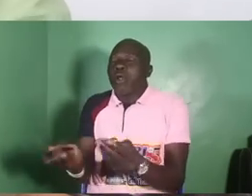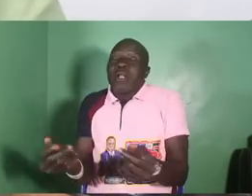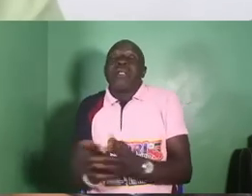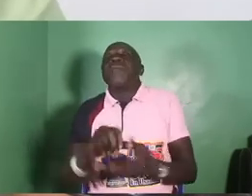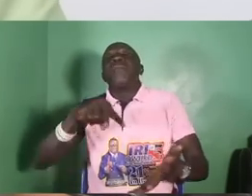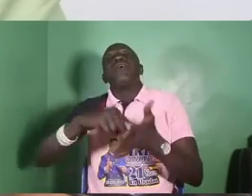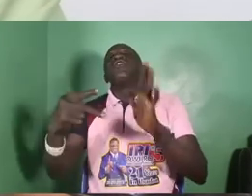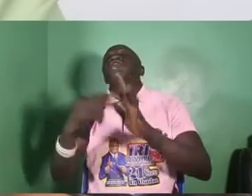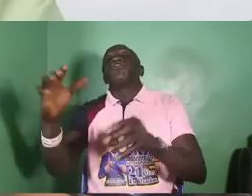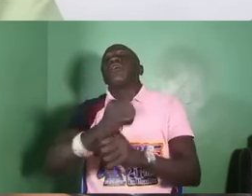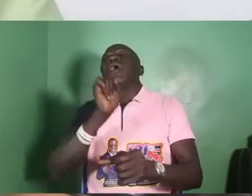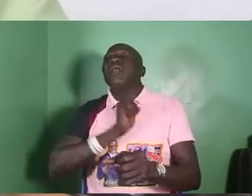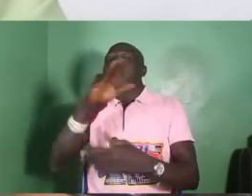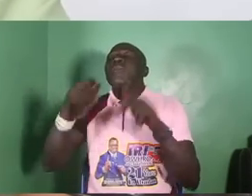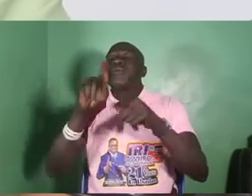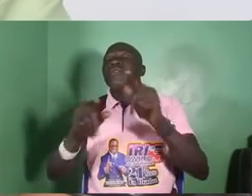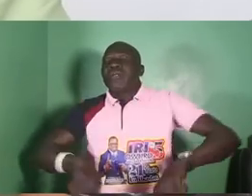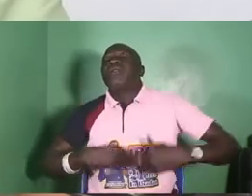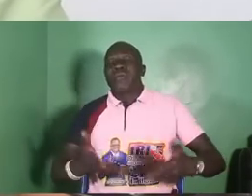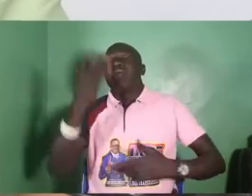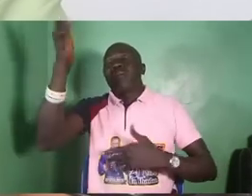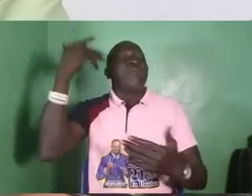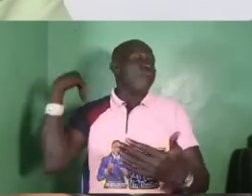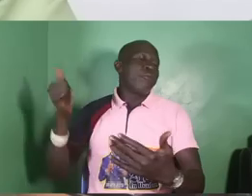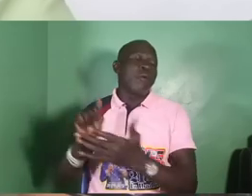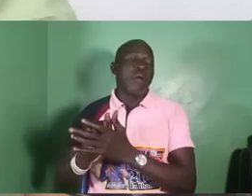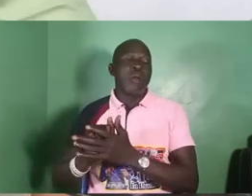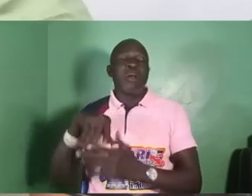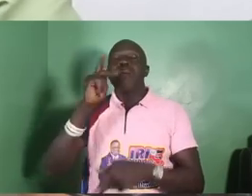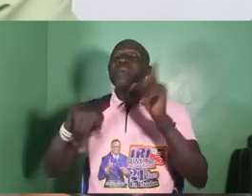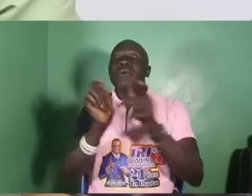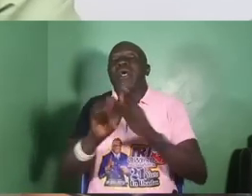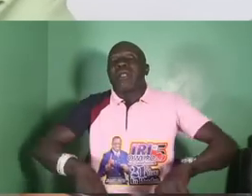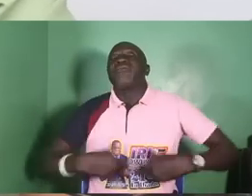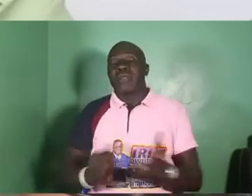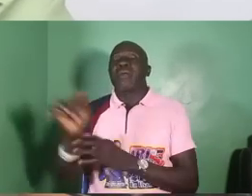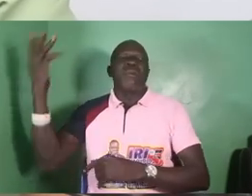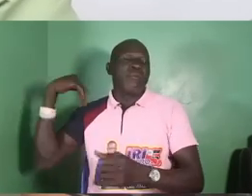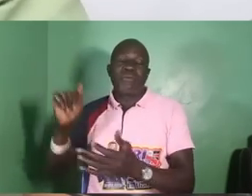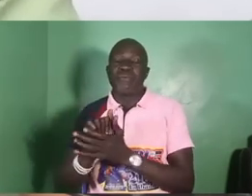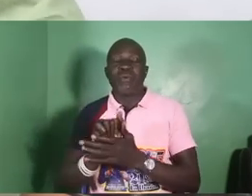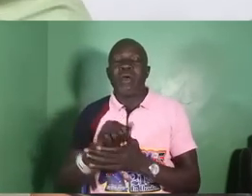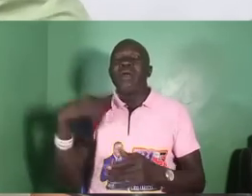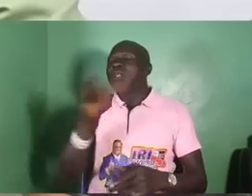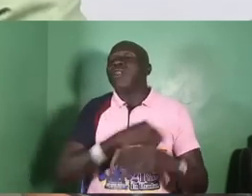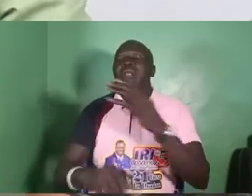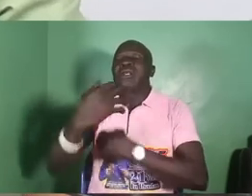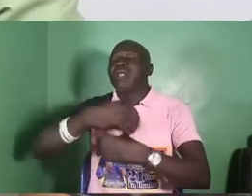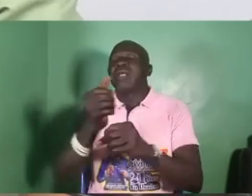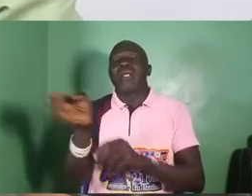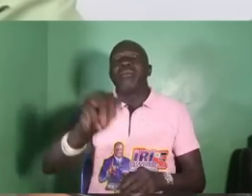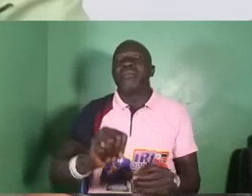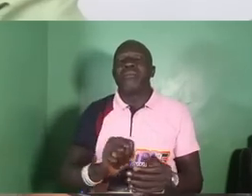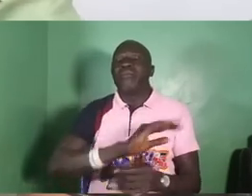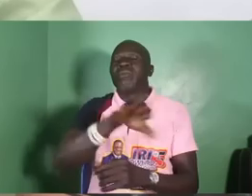pátá. Èyí náà ló wà lórí ẹ̀tẹ́lẹ̀ o. It's people that were there before. Àwọn èèyàn ló ń gbé bẹ́ẹ̀ o. It's the people that reside there. Ọlọ́run ló dá wọn o. It's God that